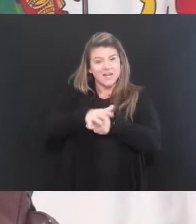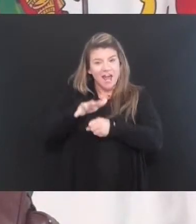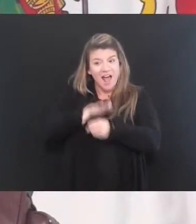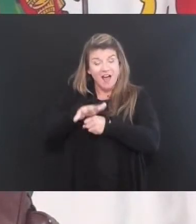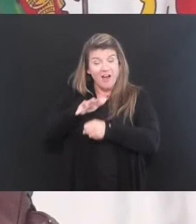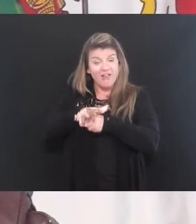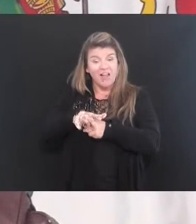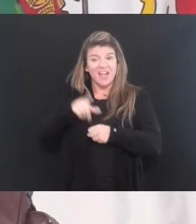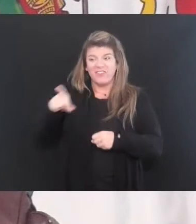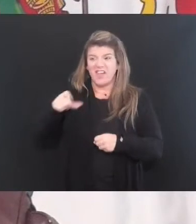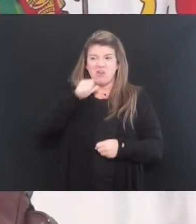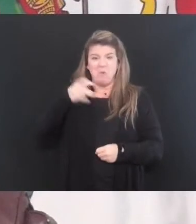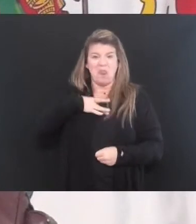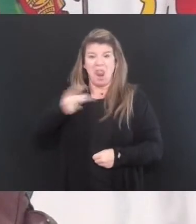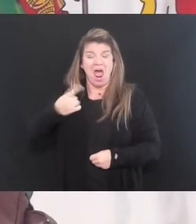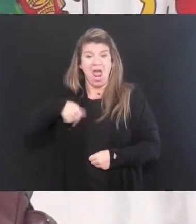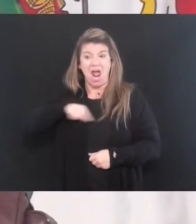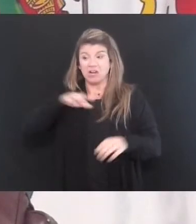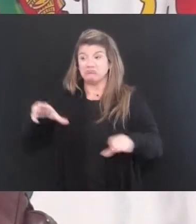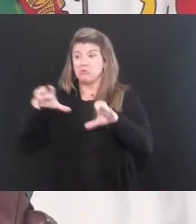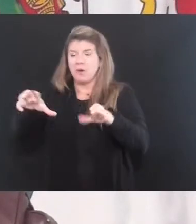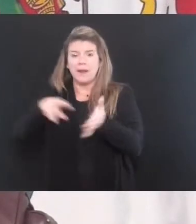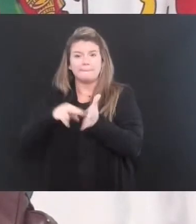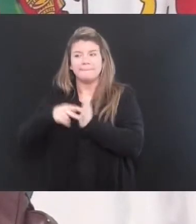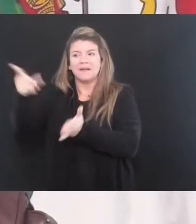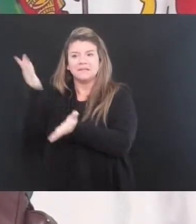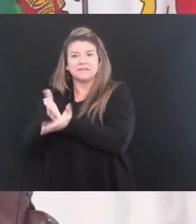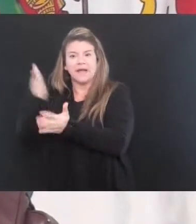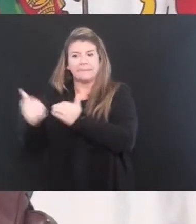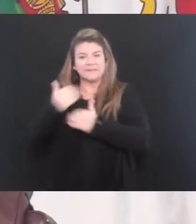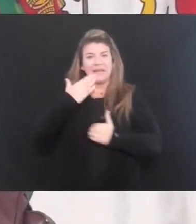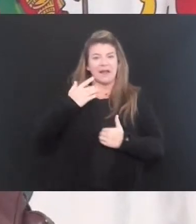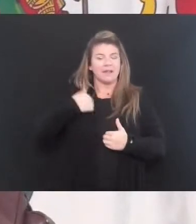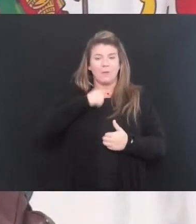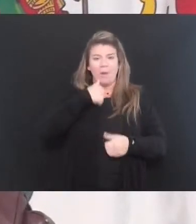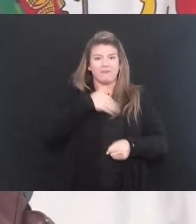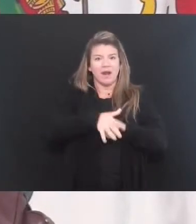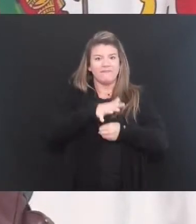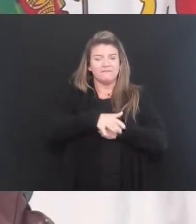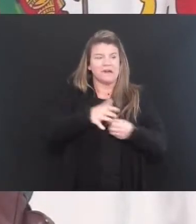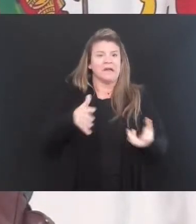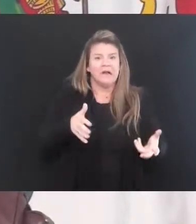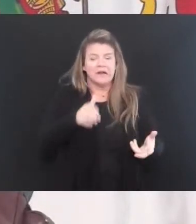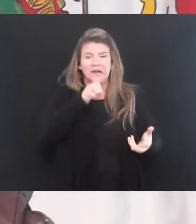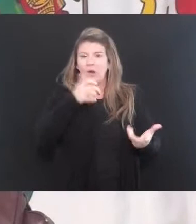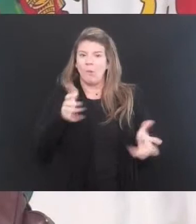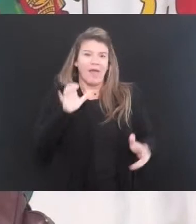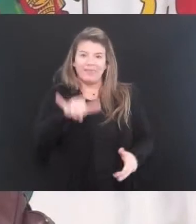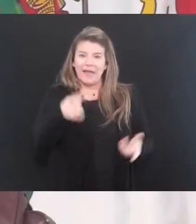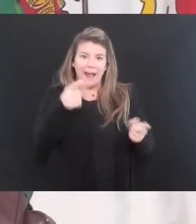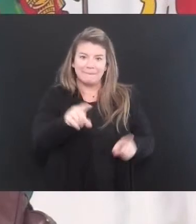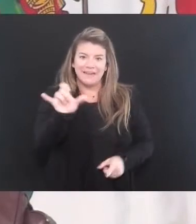other states or whatever it may be, and then we be in a heck of a shape. And so, General,